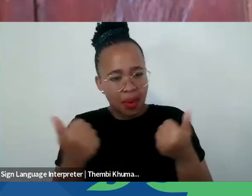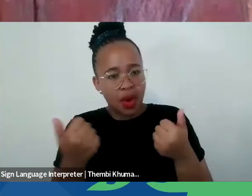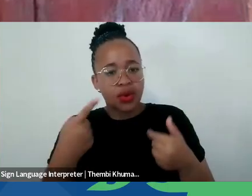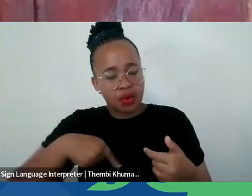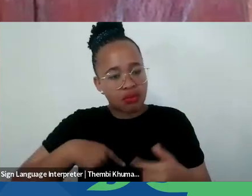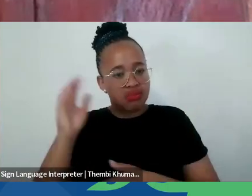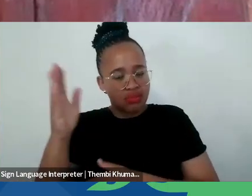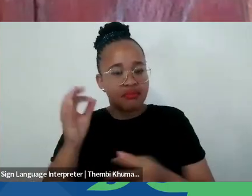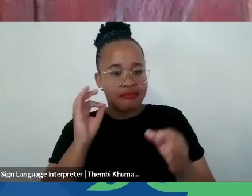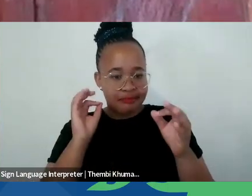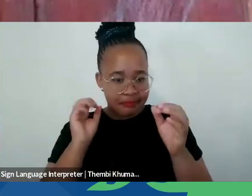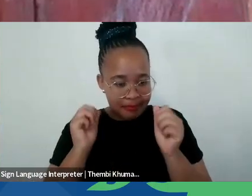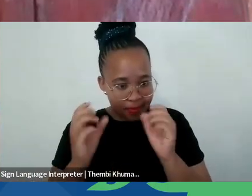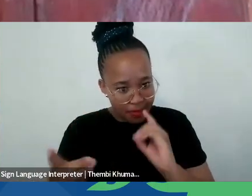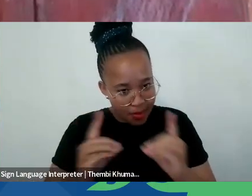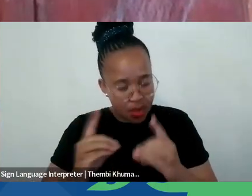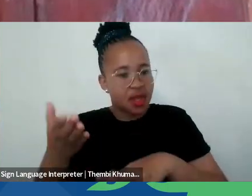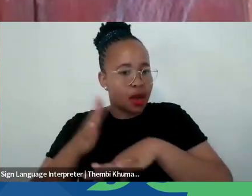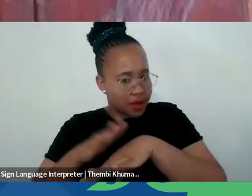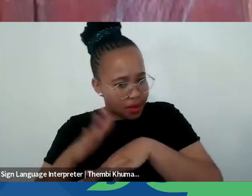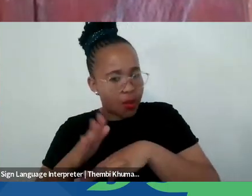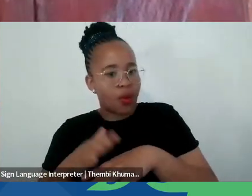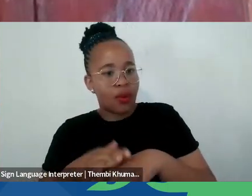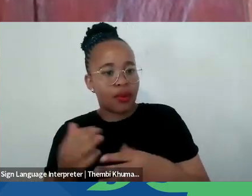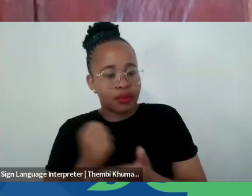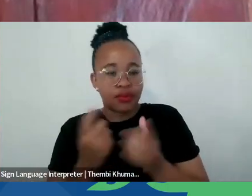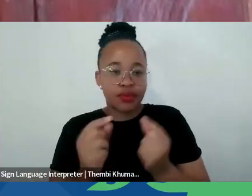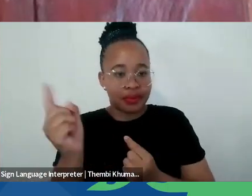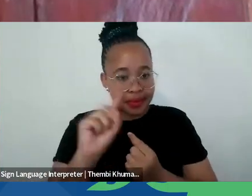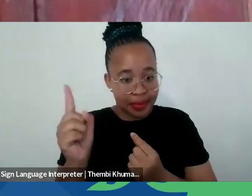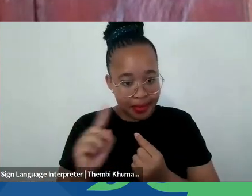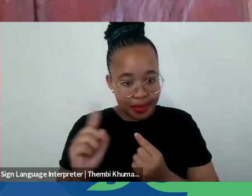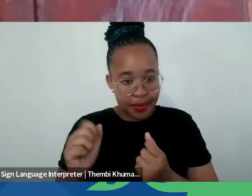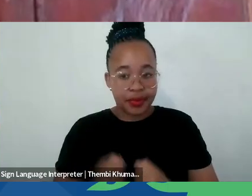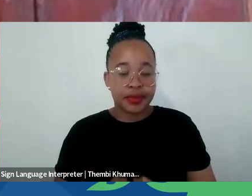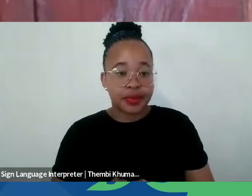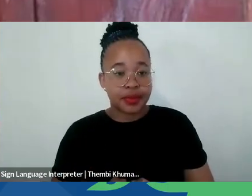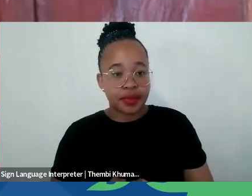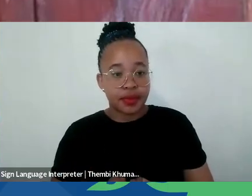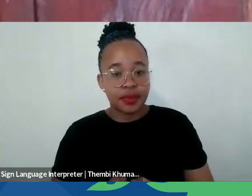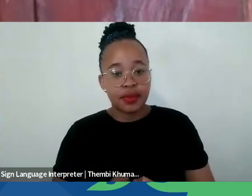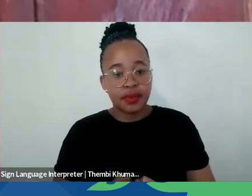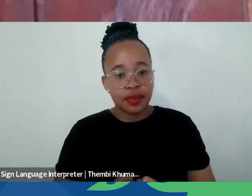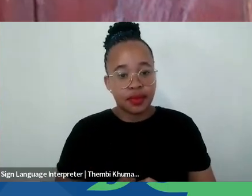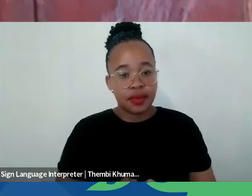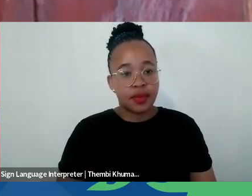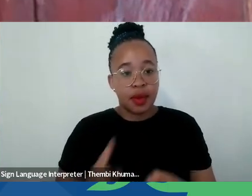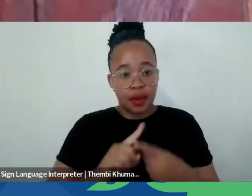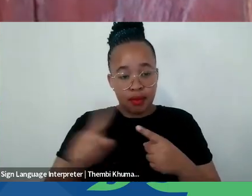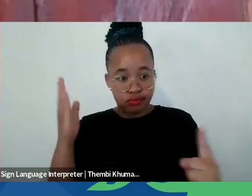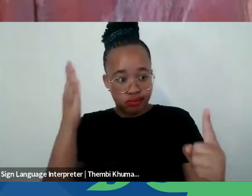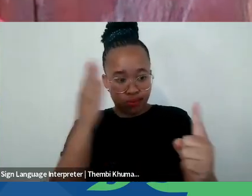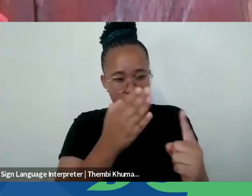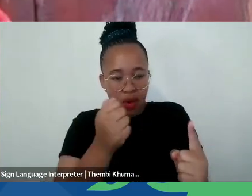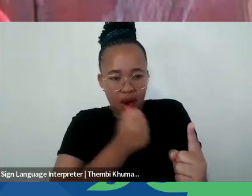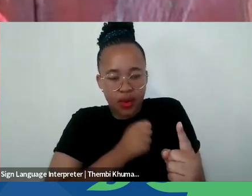CBT, whereby we had to see, like, most of what they were going through is their perception, but they could change. Our aim was not